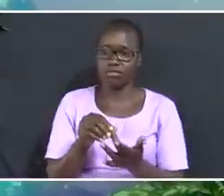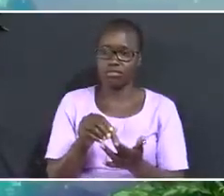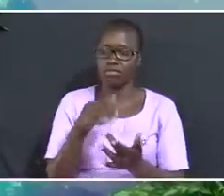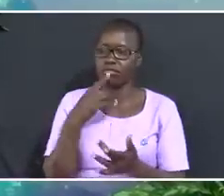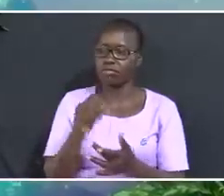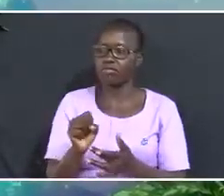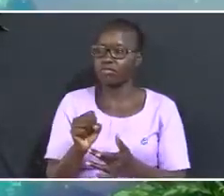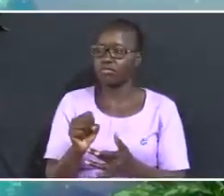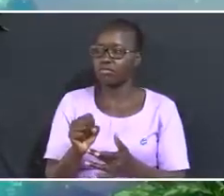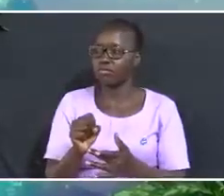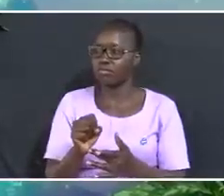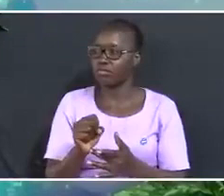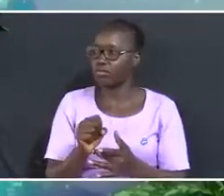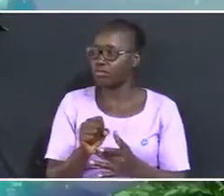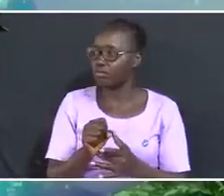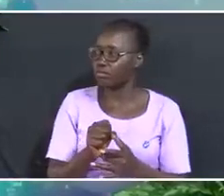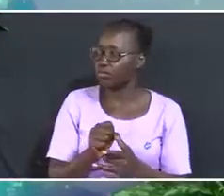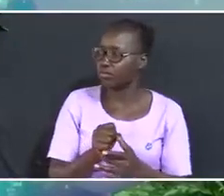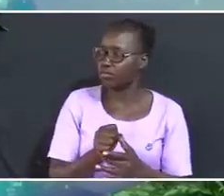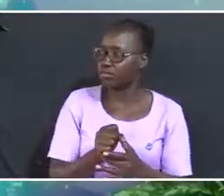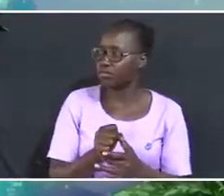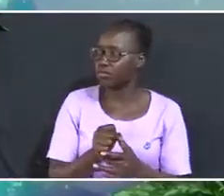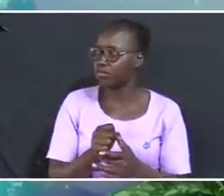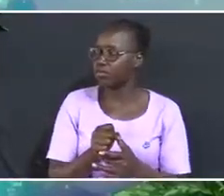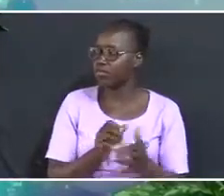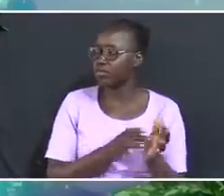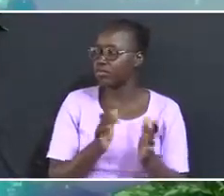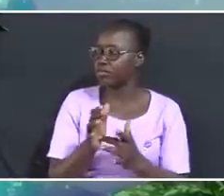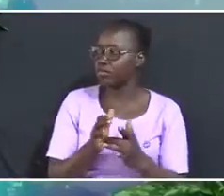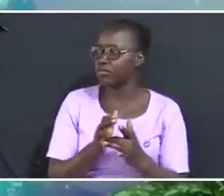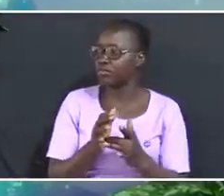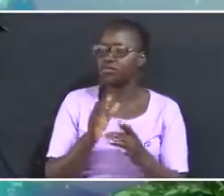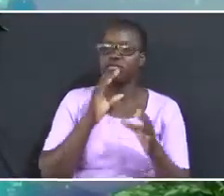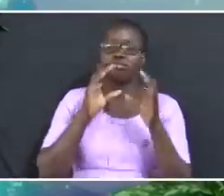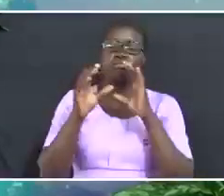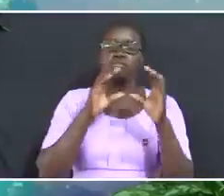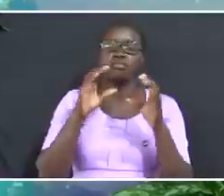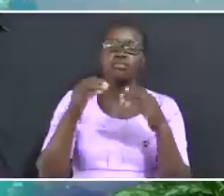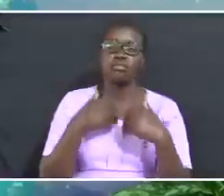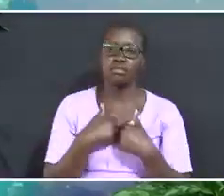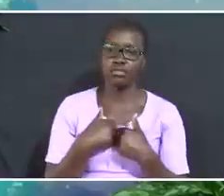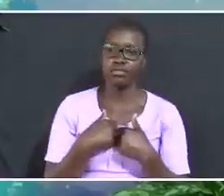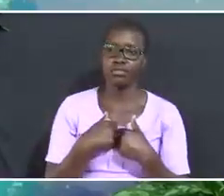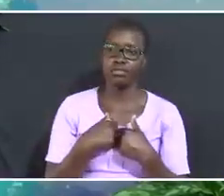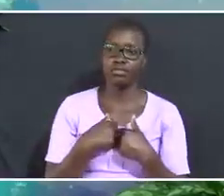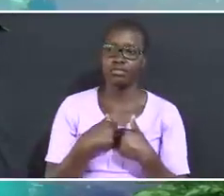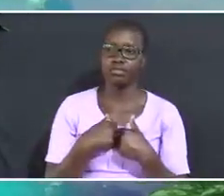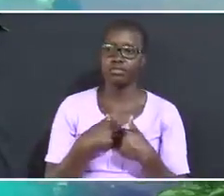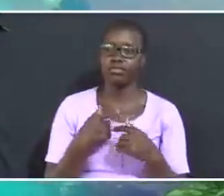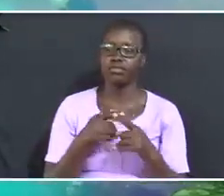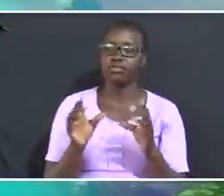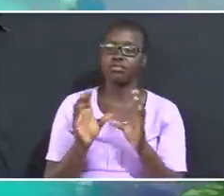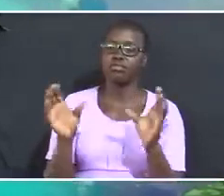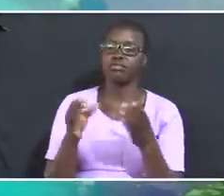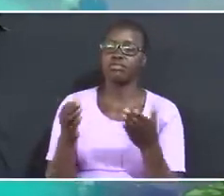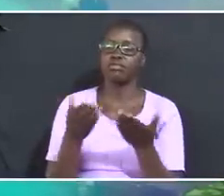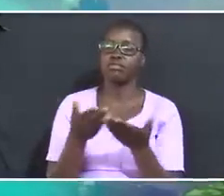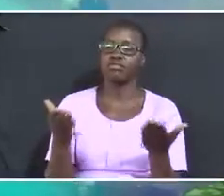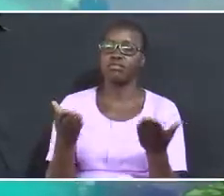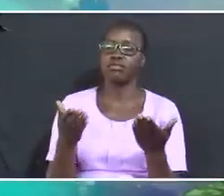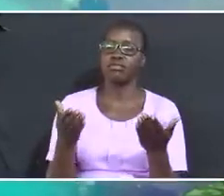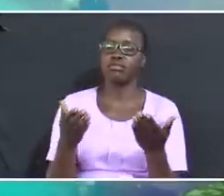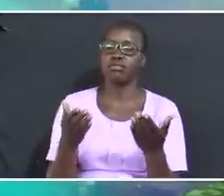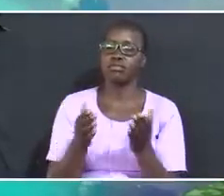So after preaching, Jesus had a conversation. But this congregation